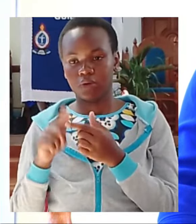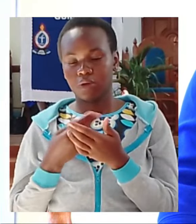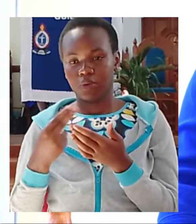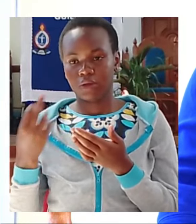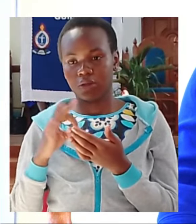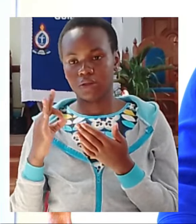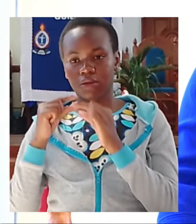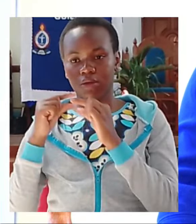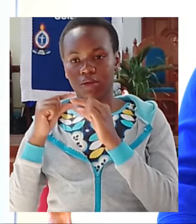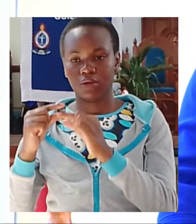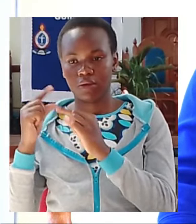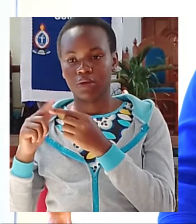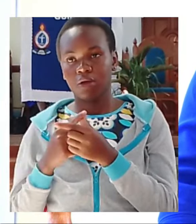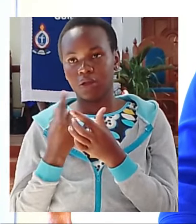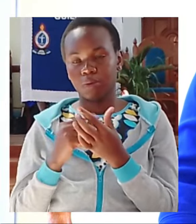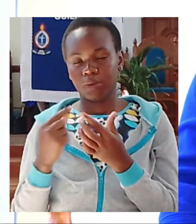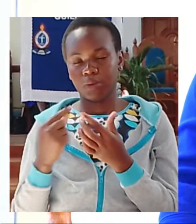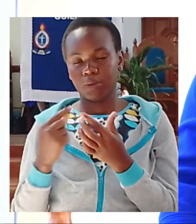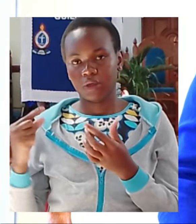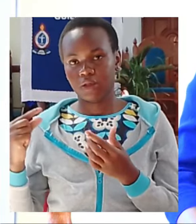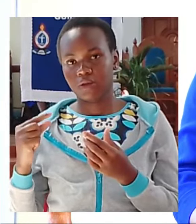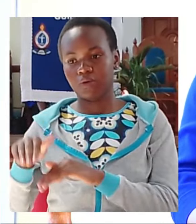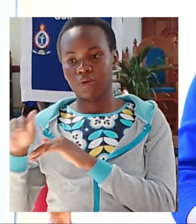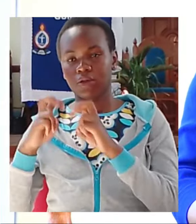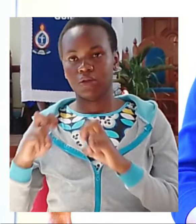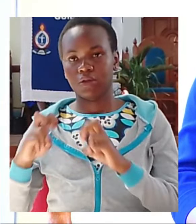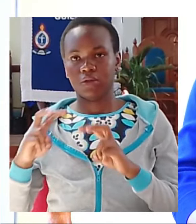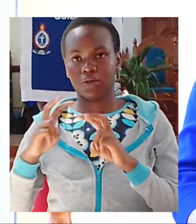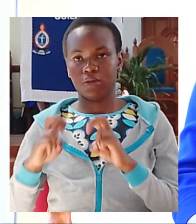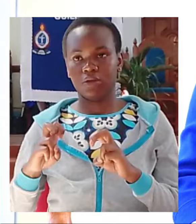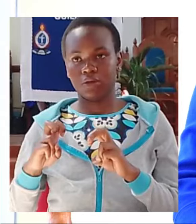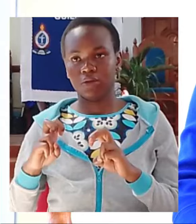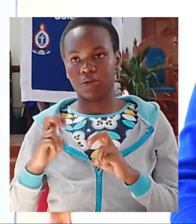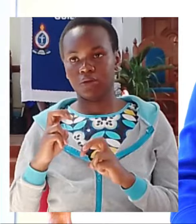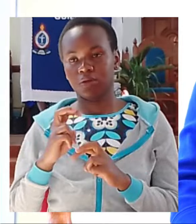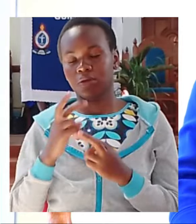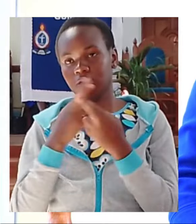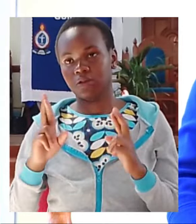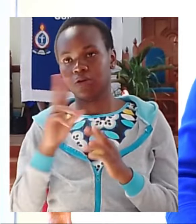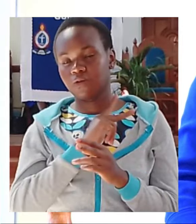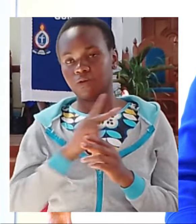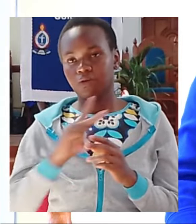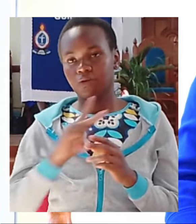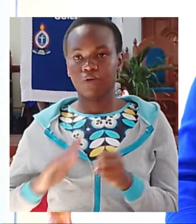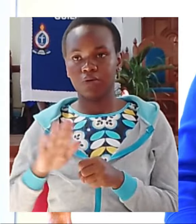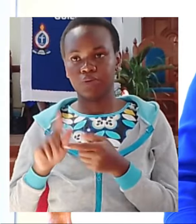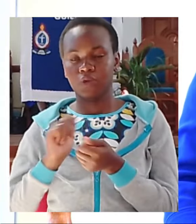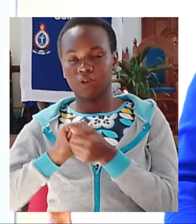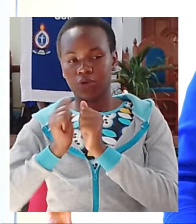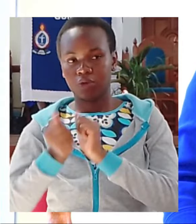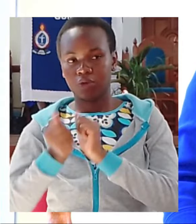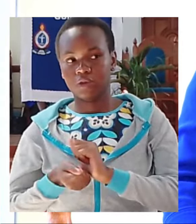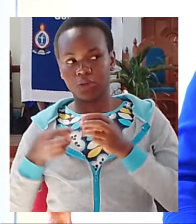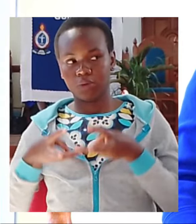us. May your spirit lead us as we seek the righteousness of your kingdom. As we seek to change our